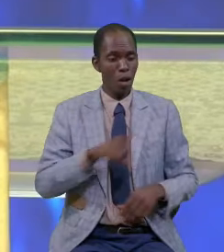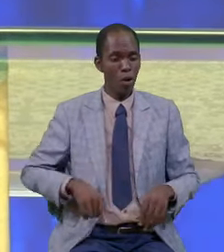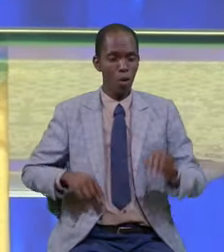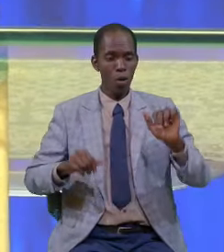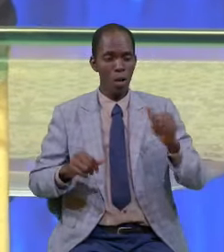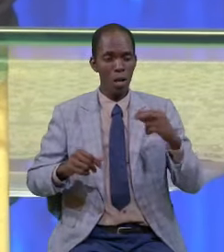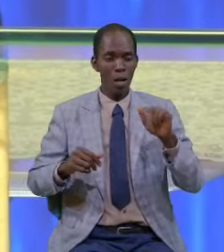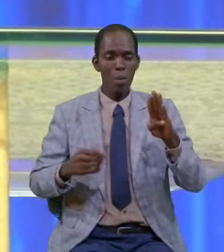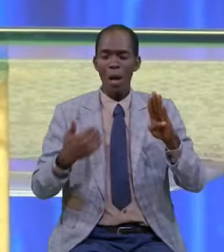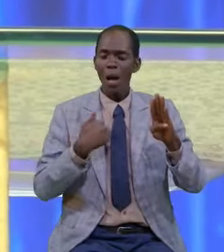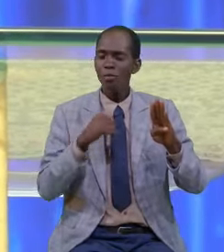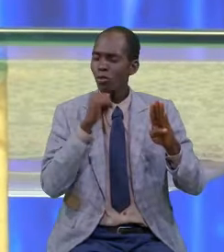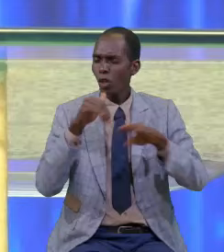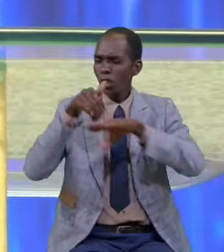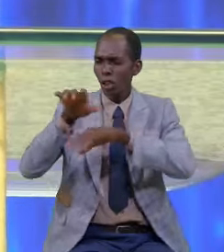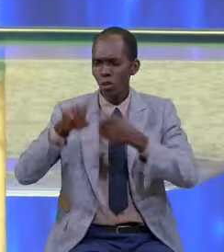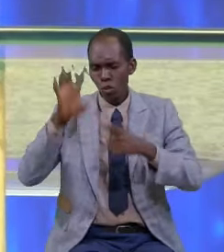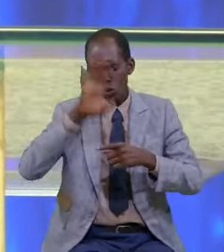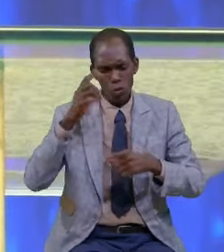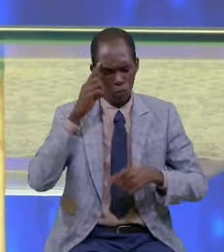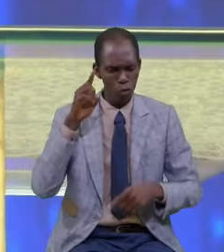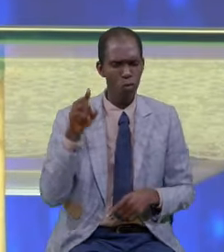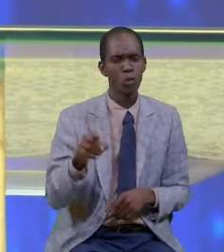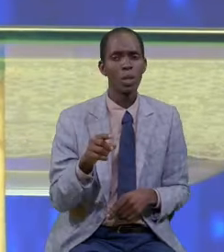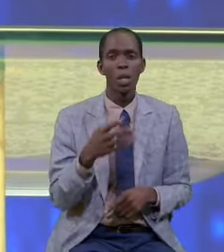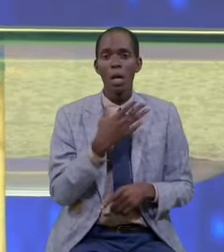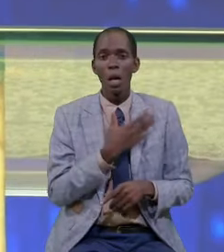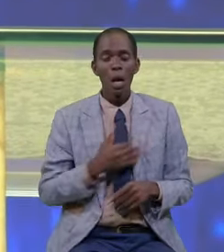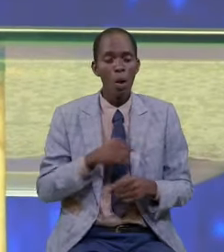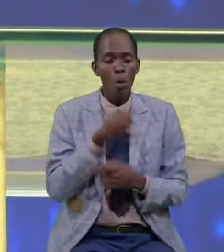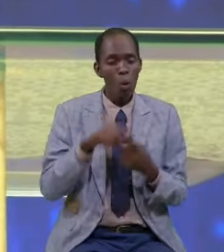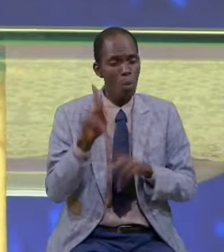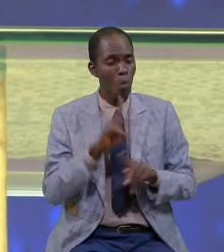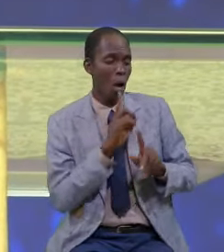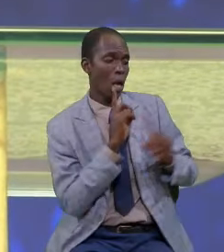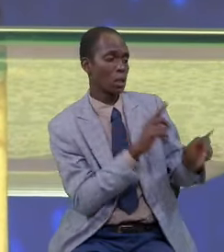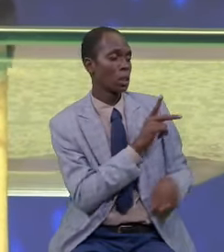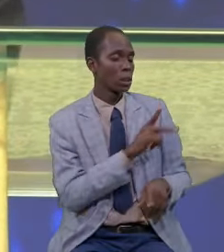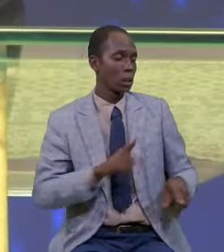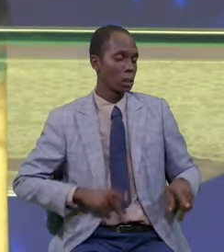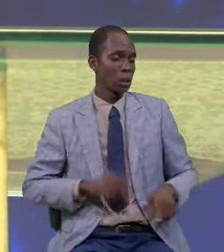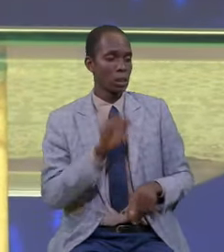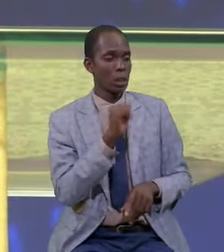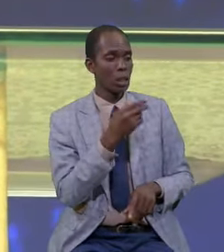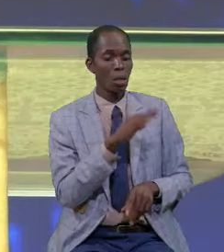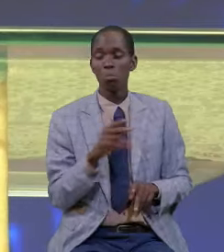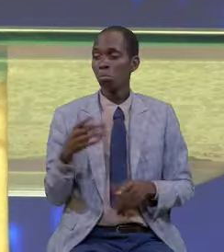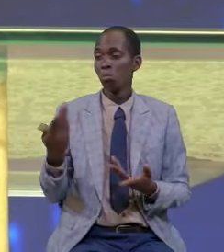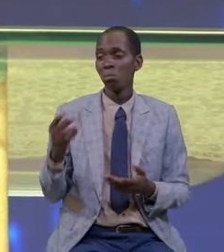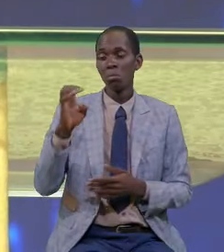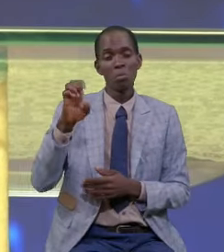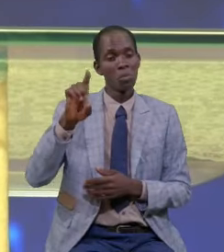seek thee. And when they said, he is not there. Well, to start with,